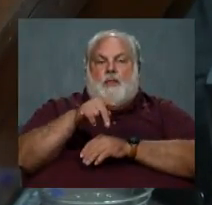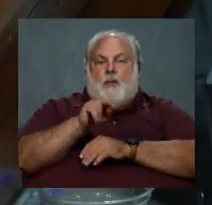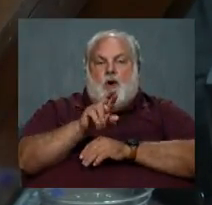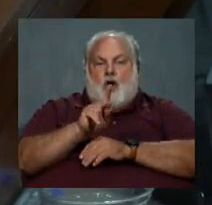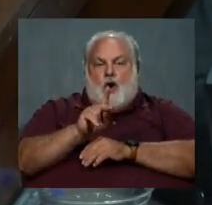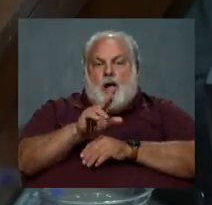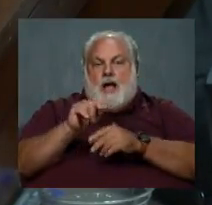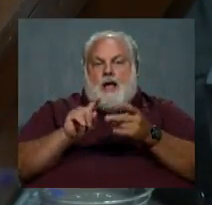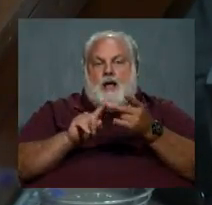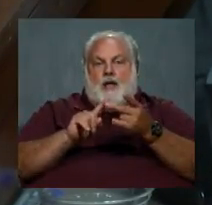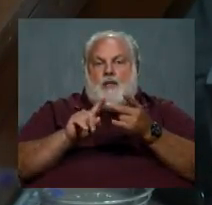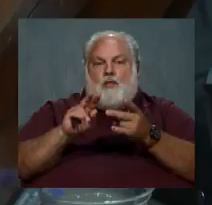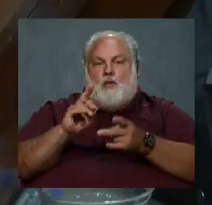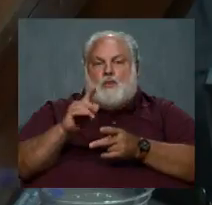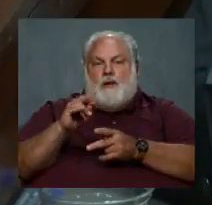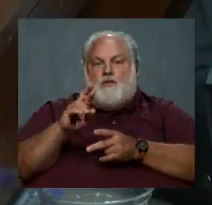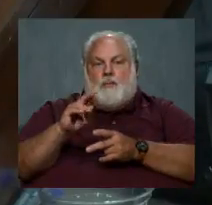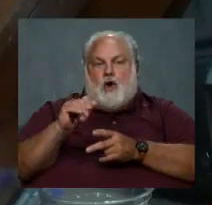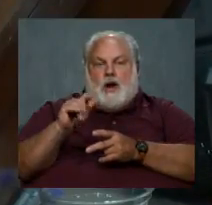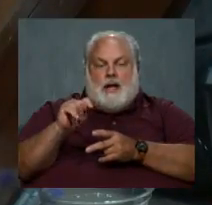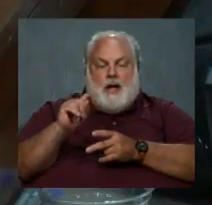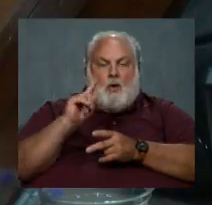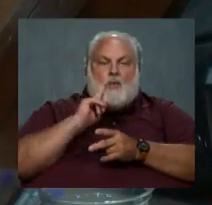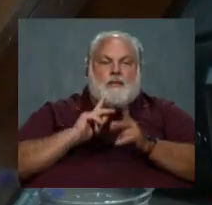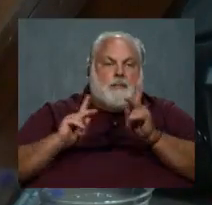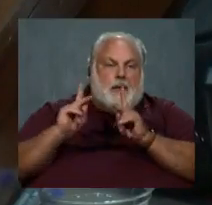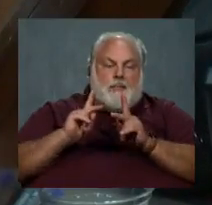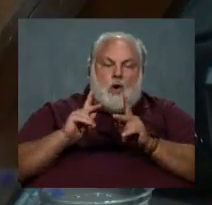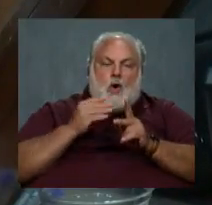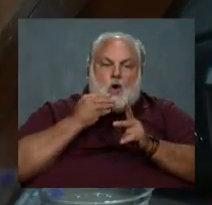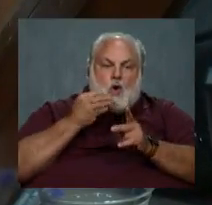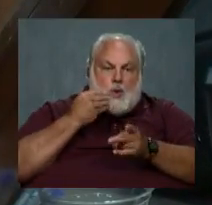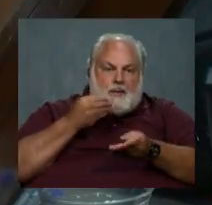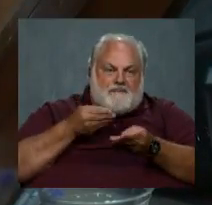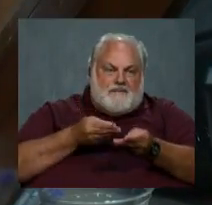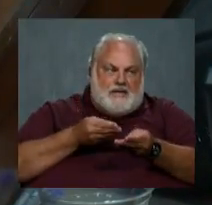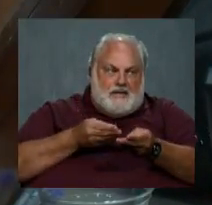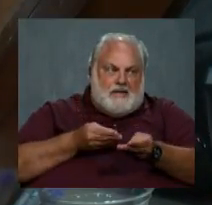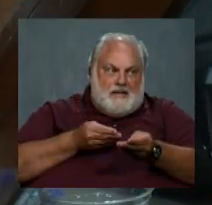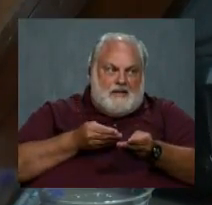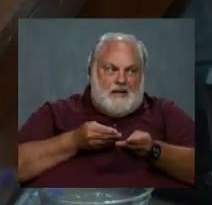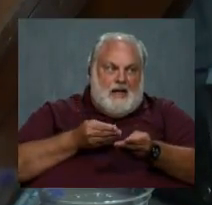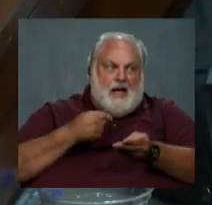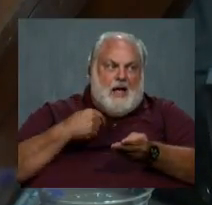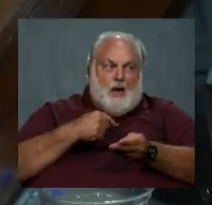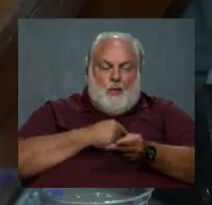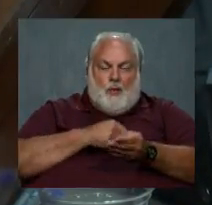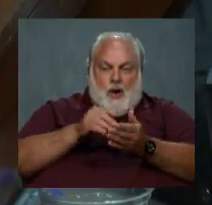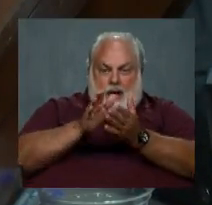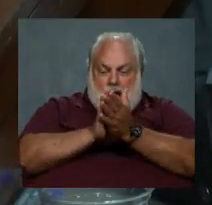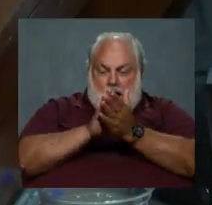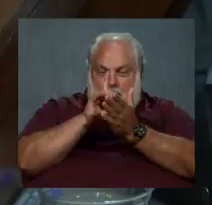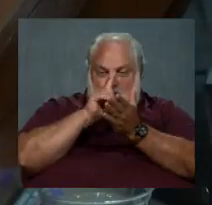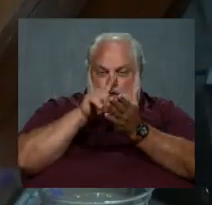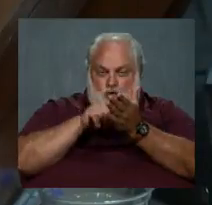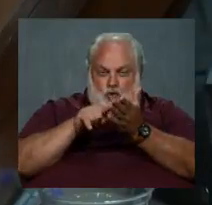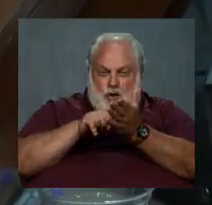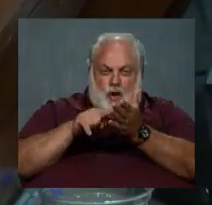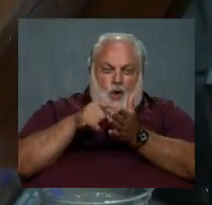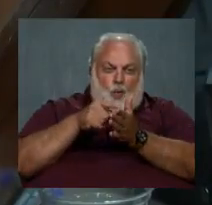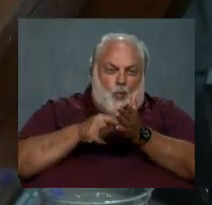associated with the river market about a problem with homeless feeding. And we were asked to look into